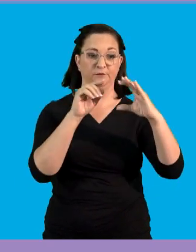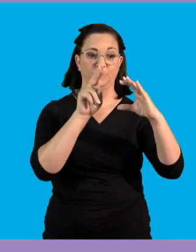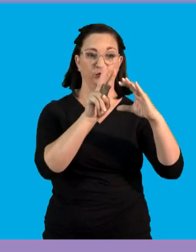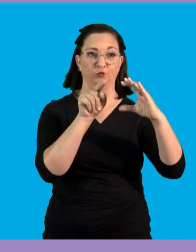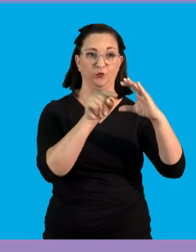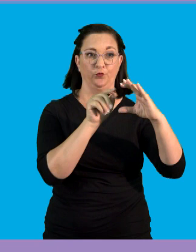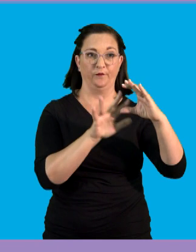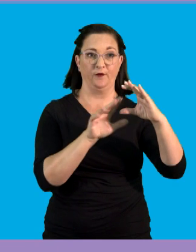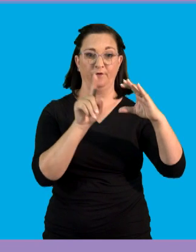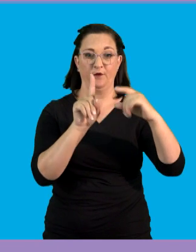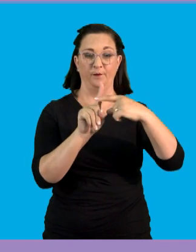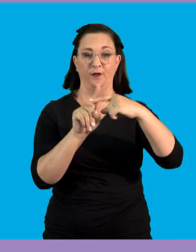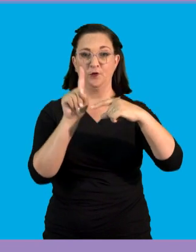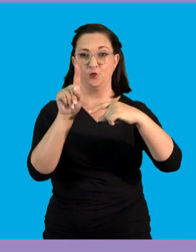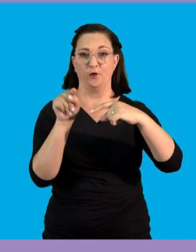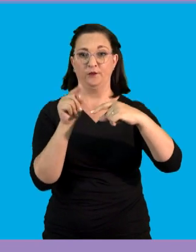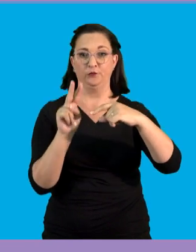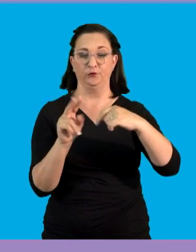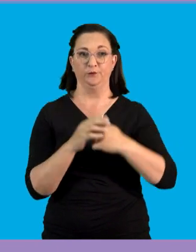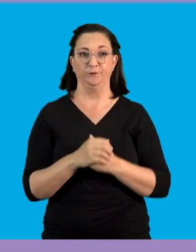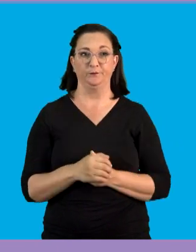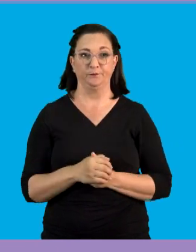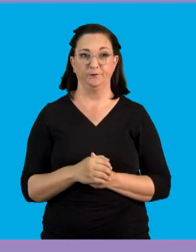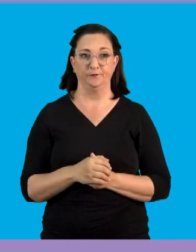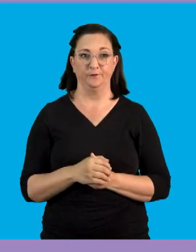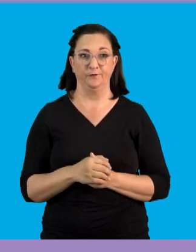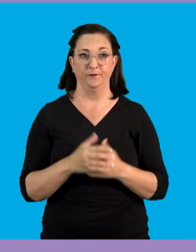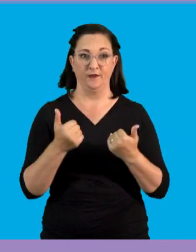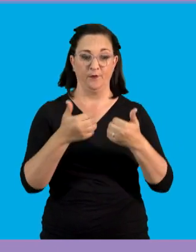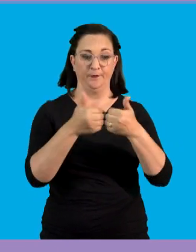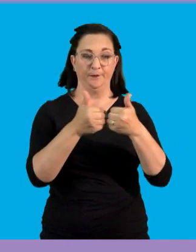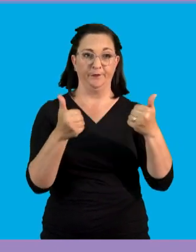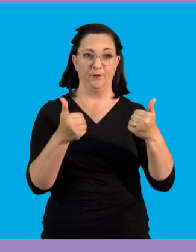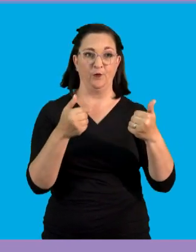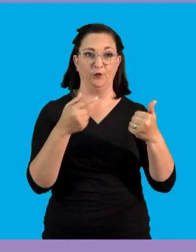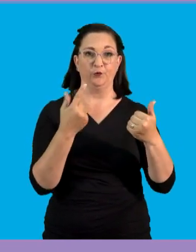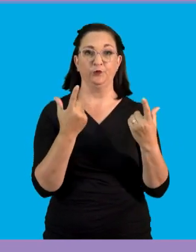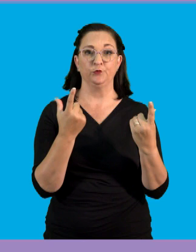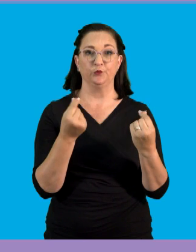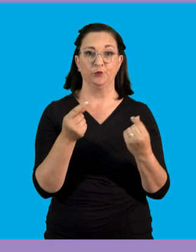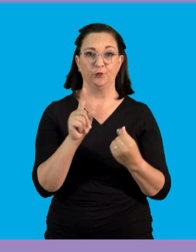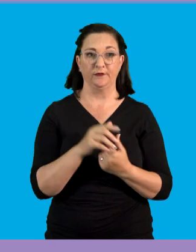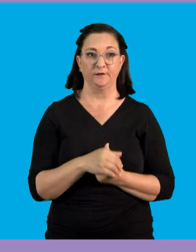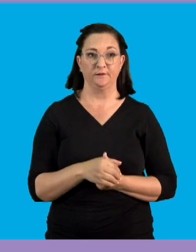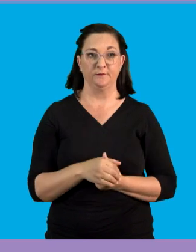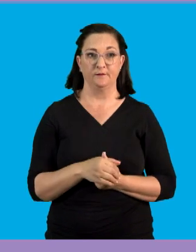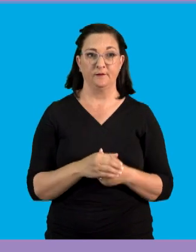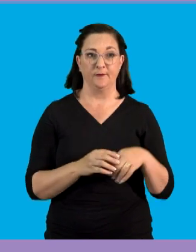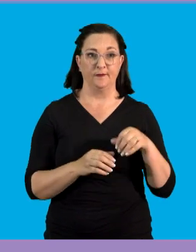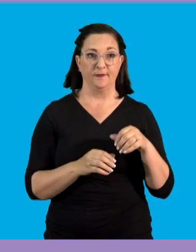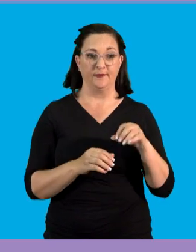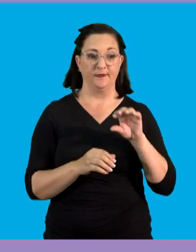2/5 plus 1/2. How is that going to work out? We are going to multiply